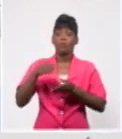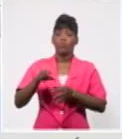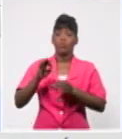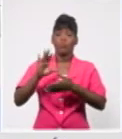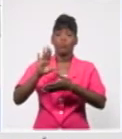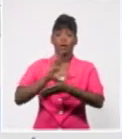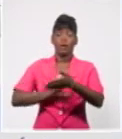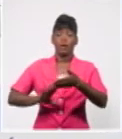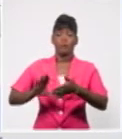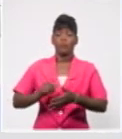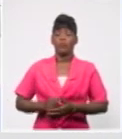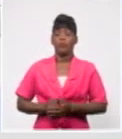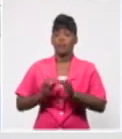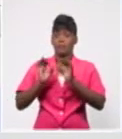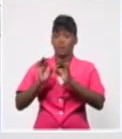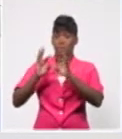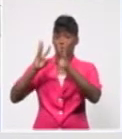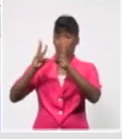6,546 world fatalities,